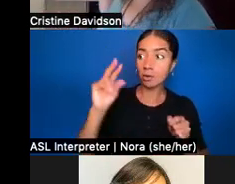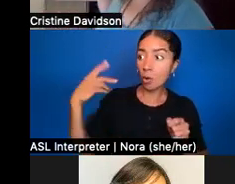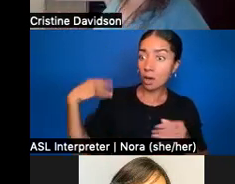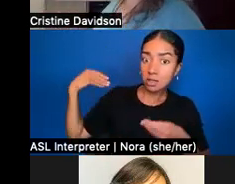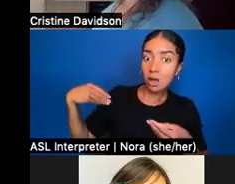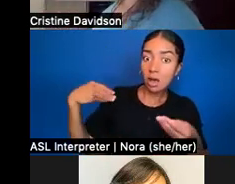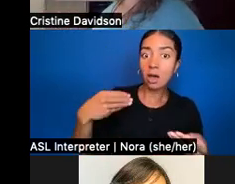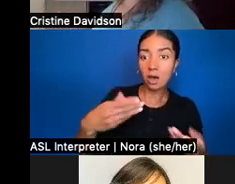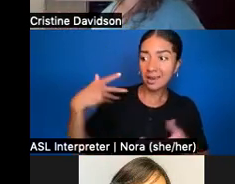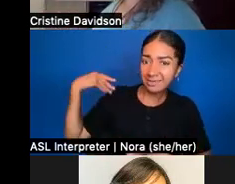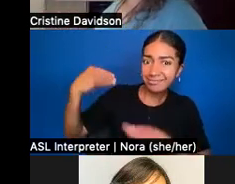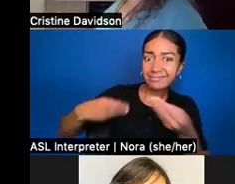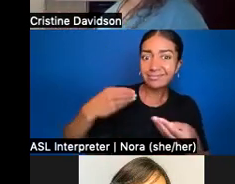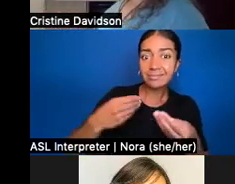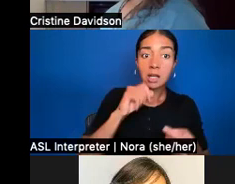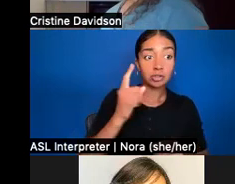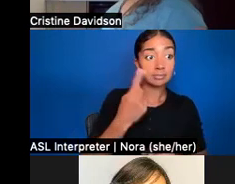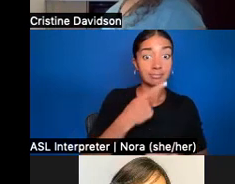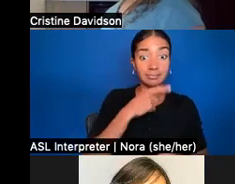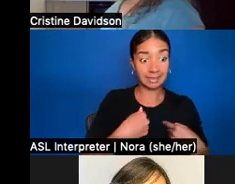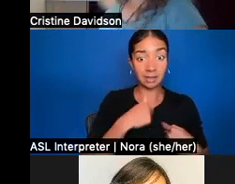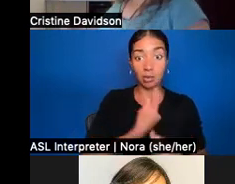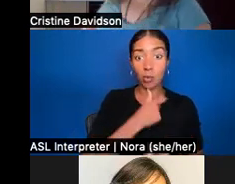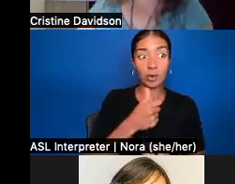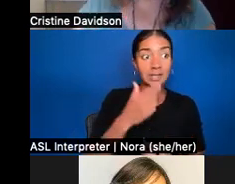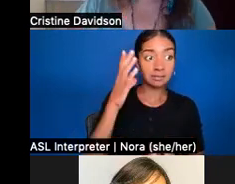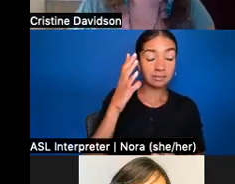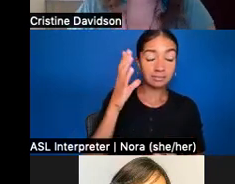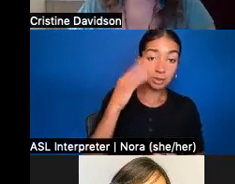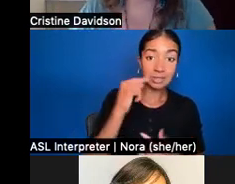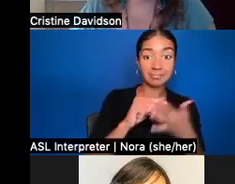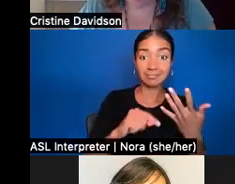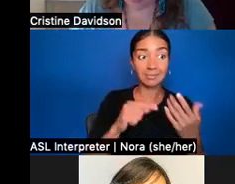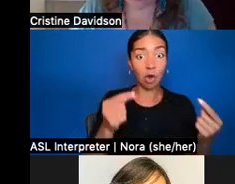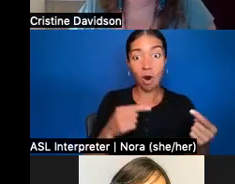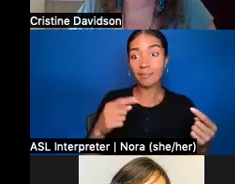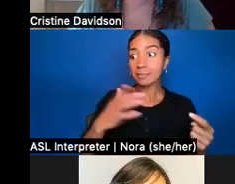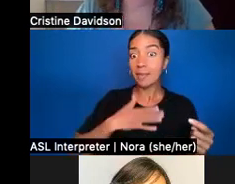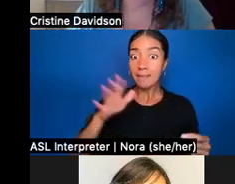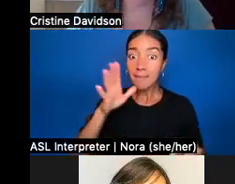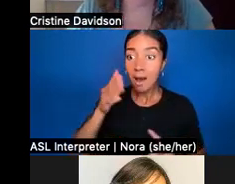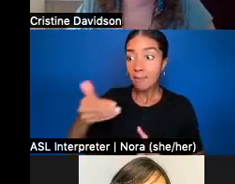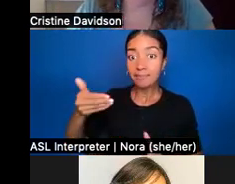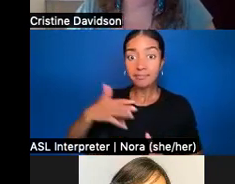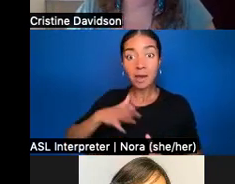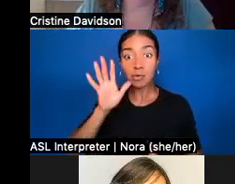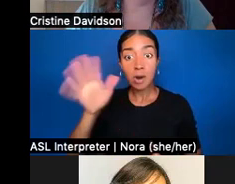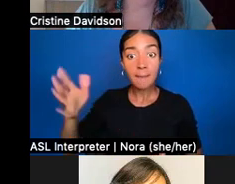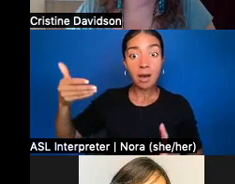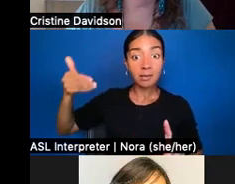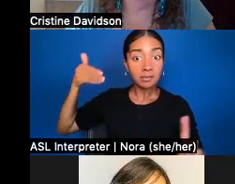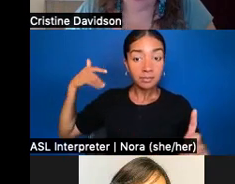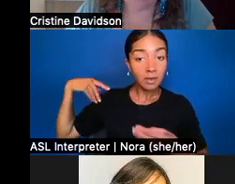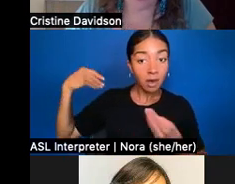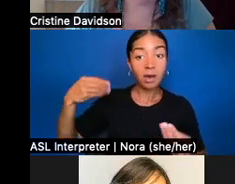my mom, it's my grandma, right? It's like way back, right? And so somebody who understands that and doesn't need all